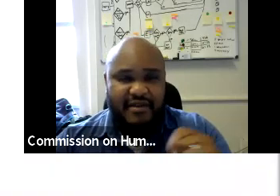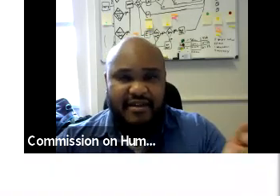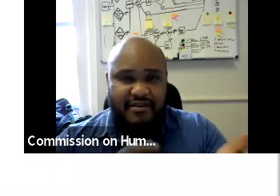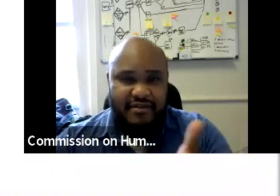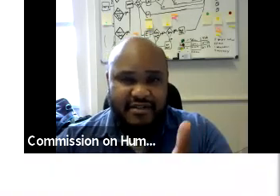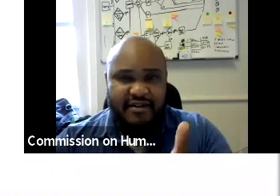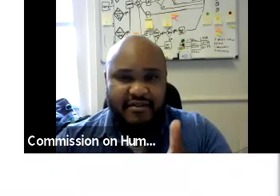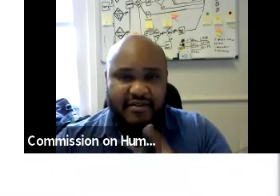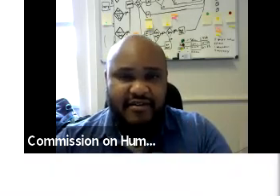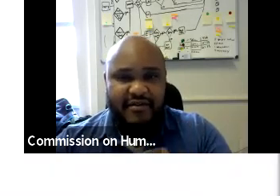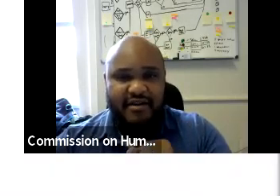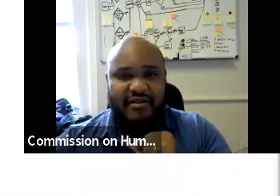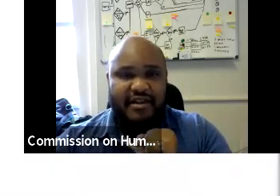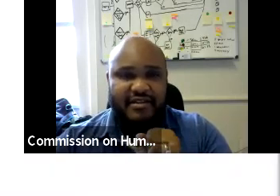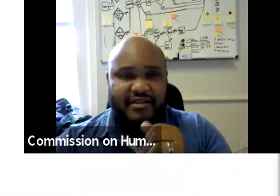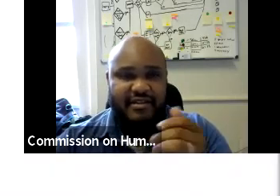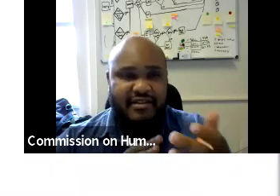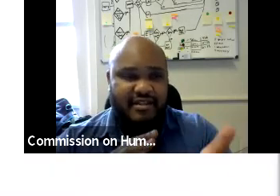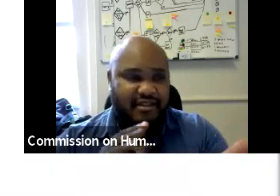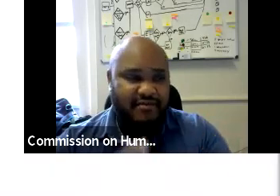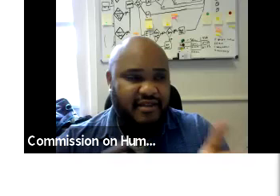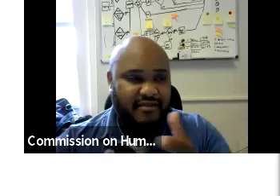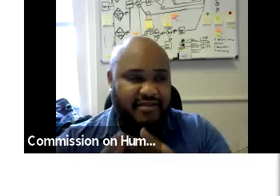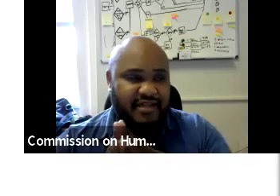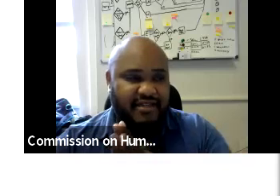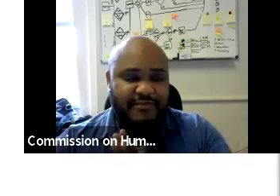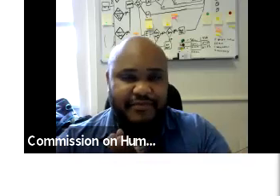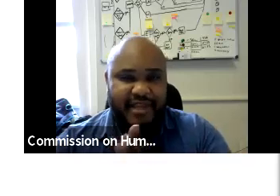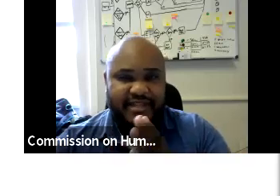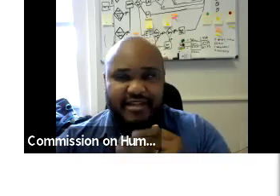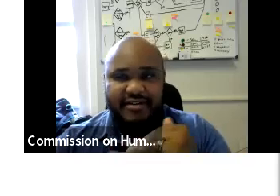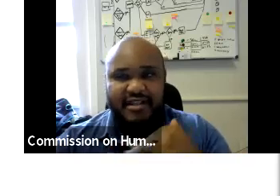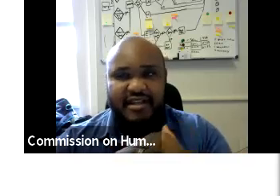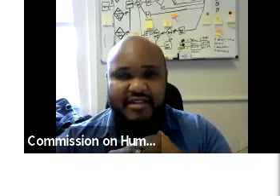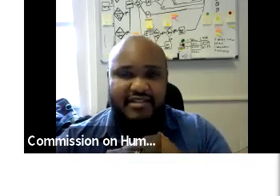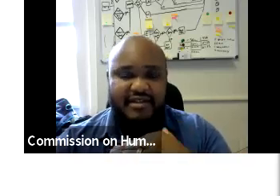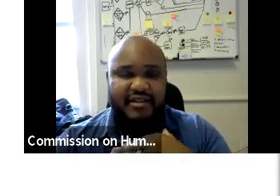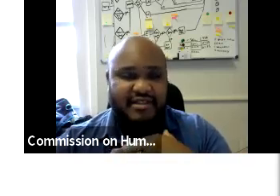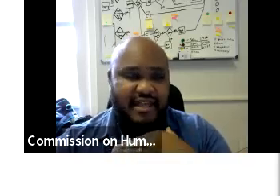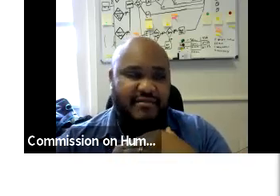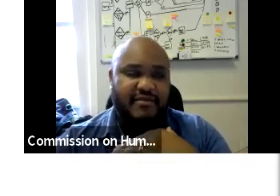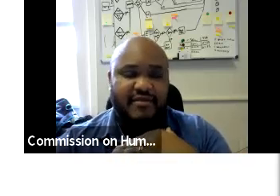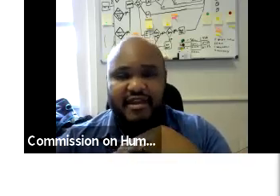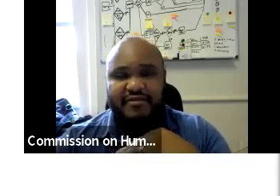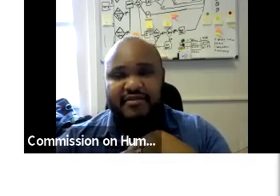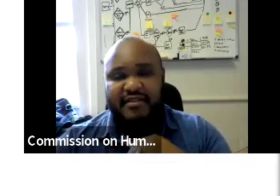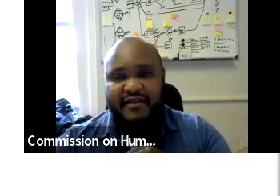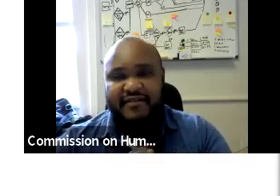develop in early childhood around ages 3 through 6, and gender is not necessarily